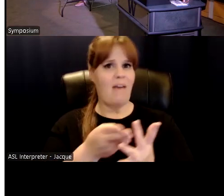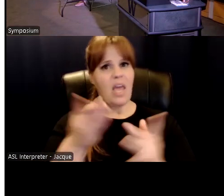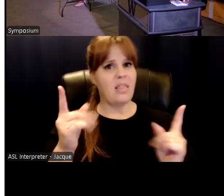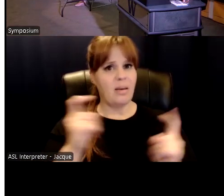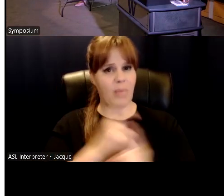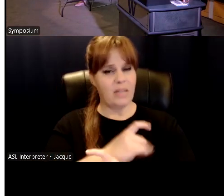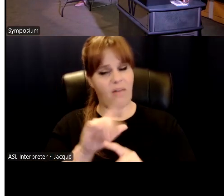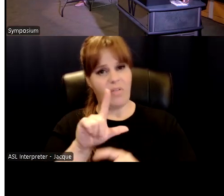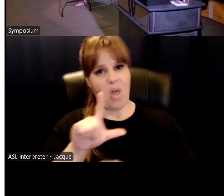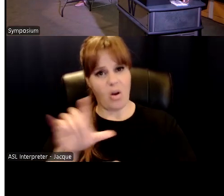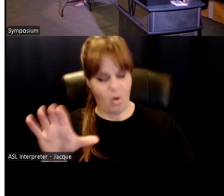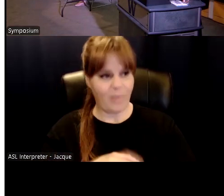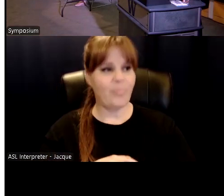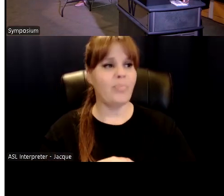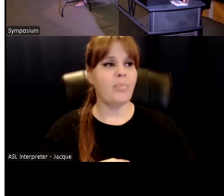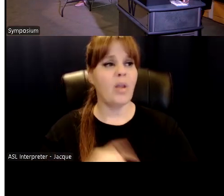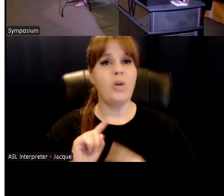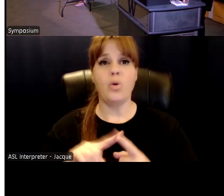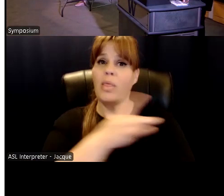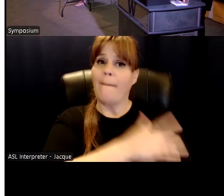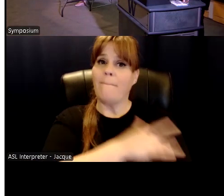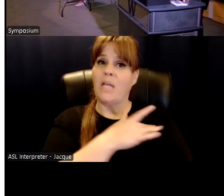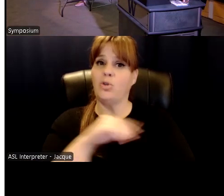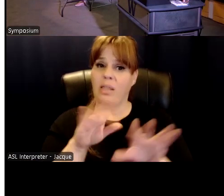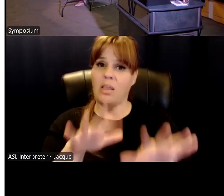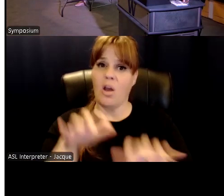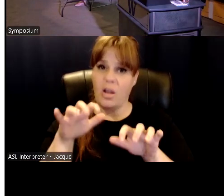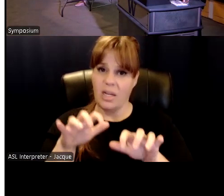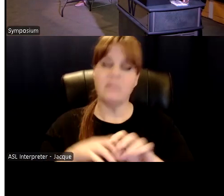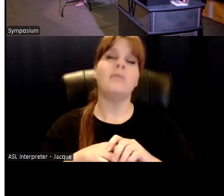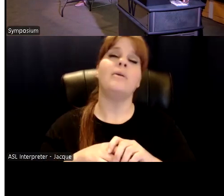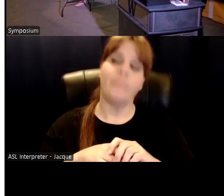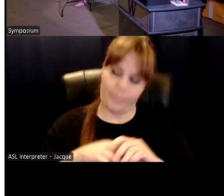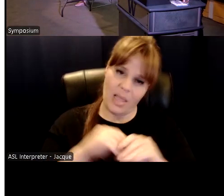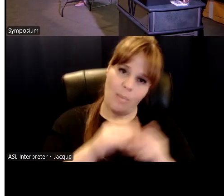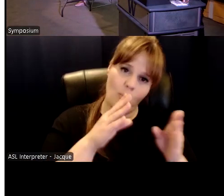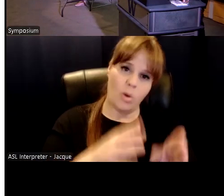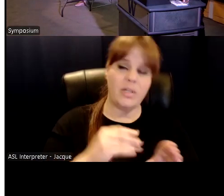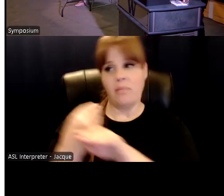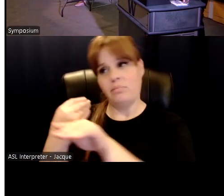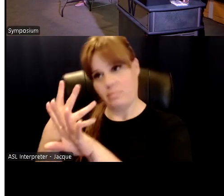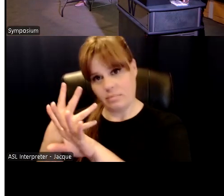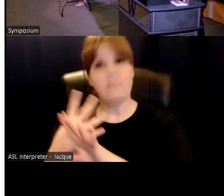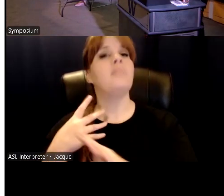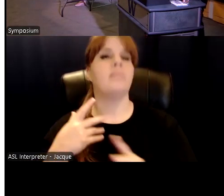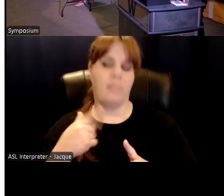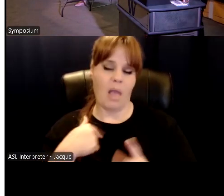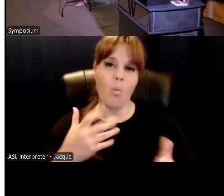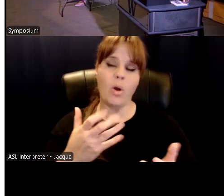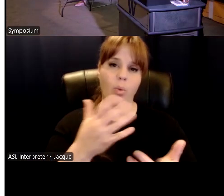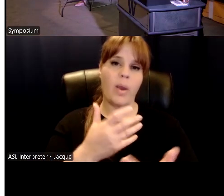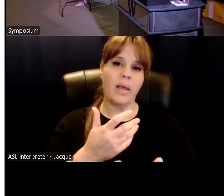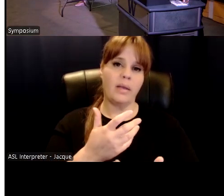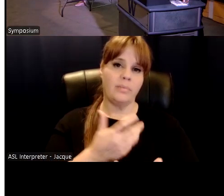COVID. To the patients in our audience, in person and those of you joining virtually, I want to express my